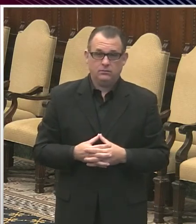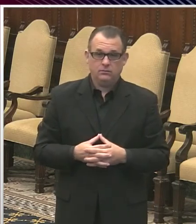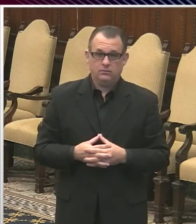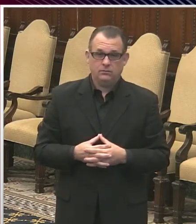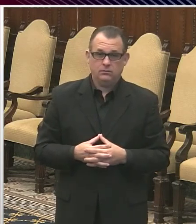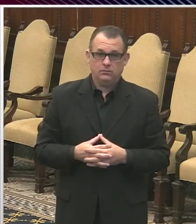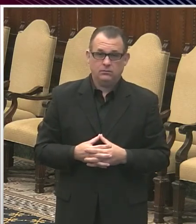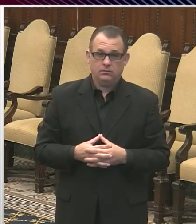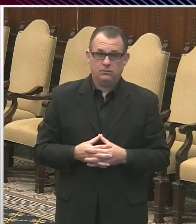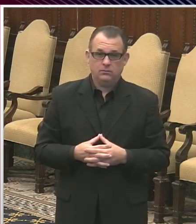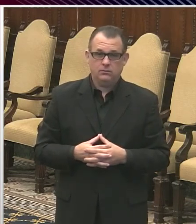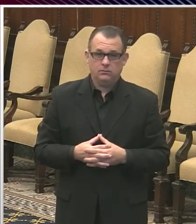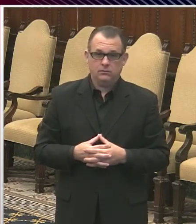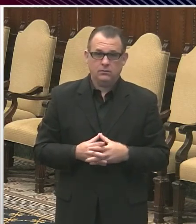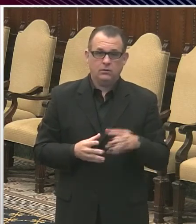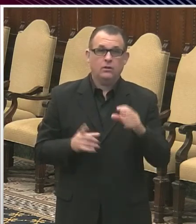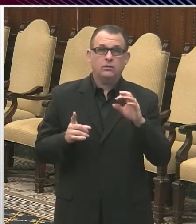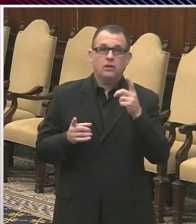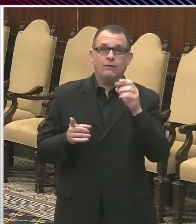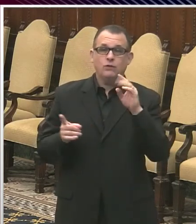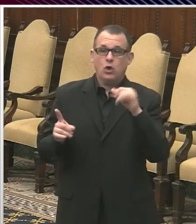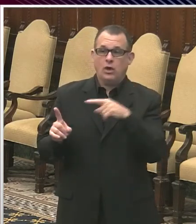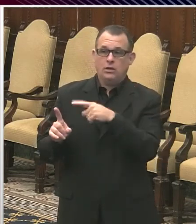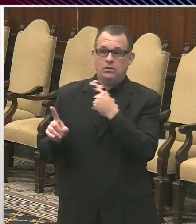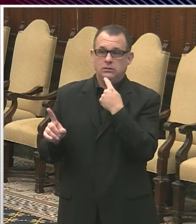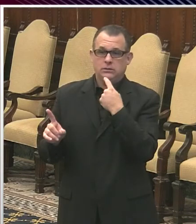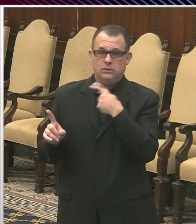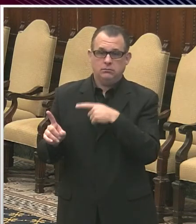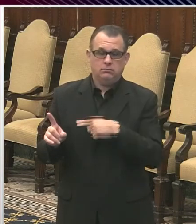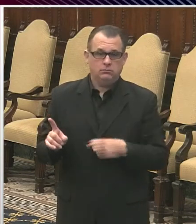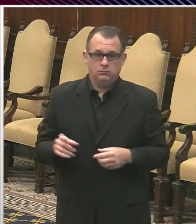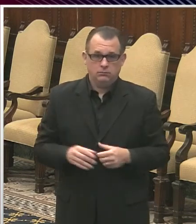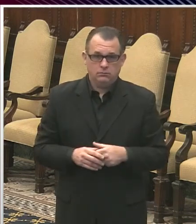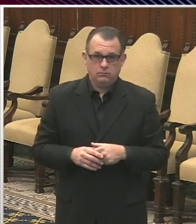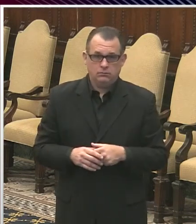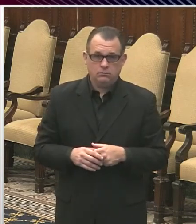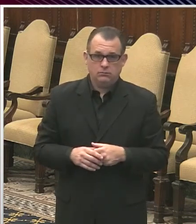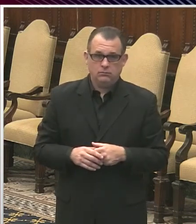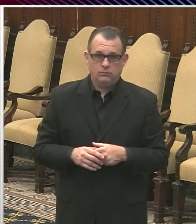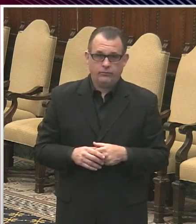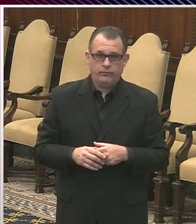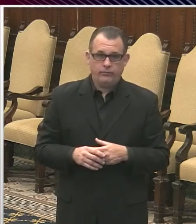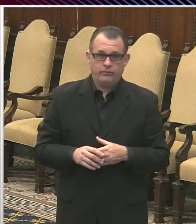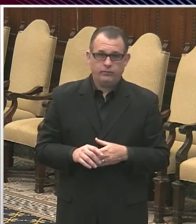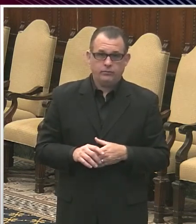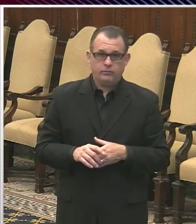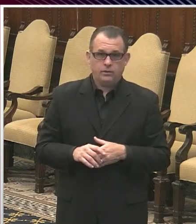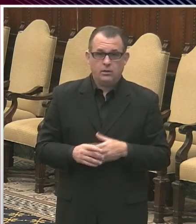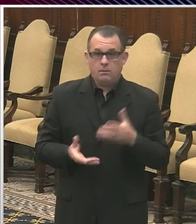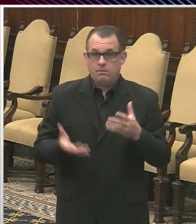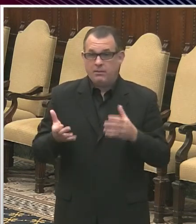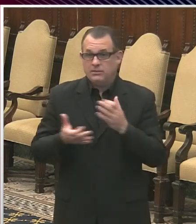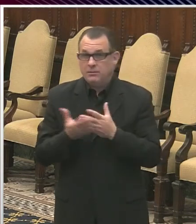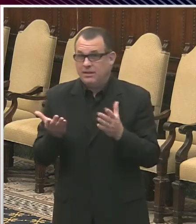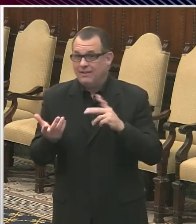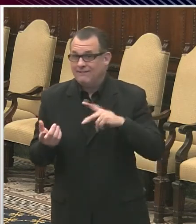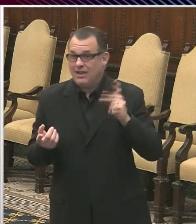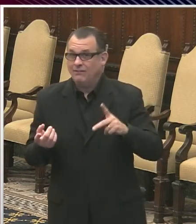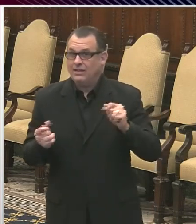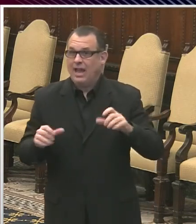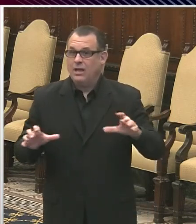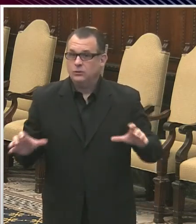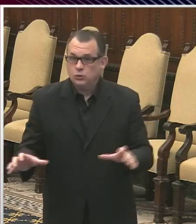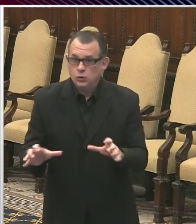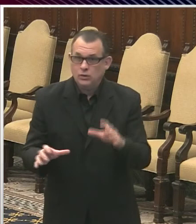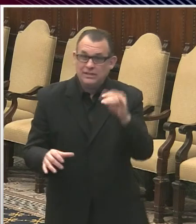So, I can say that, we'll look at it. There may be things that Philadelphia can do. If our case